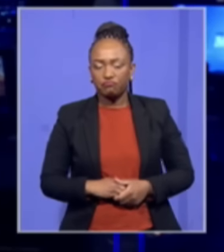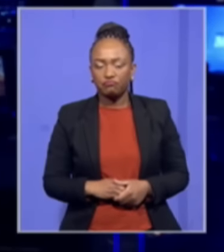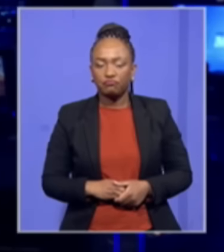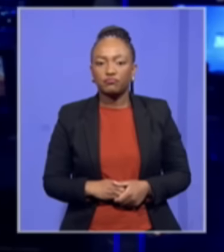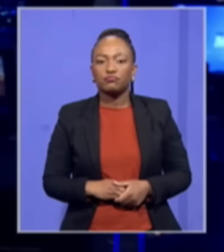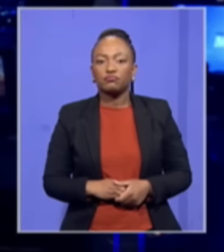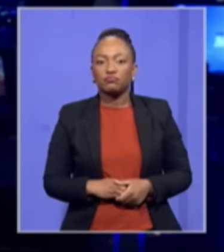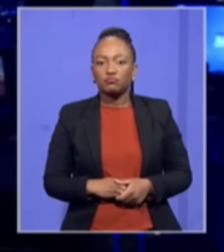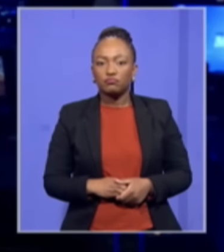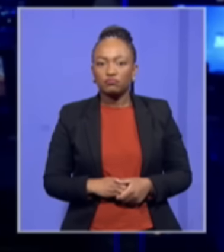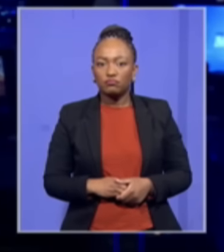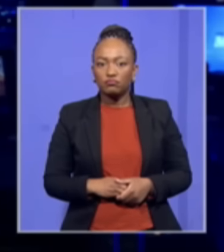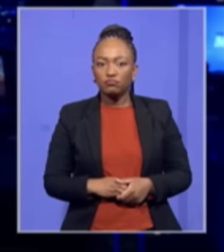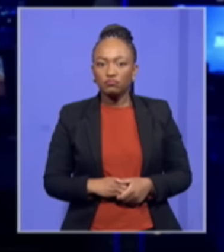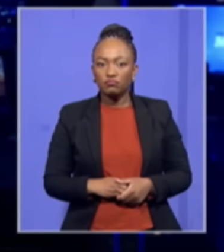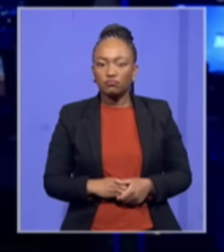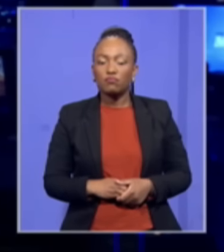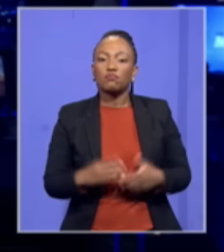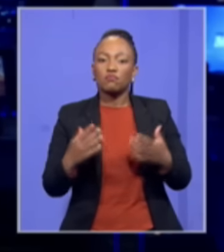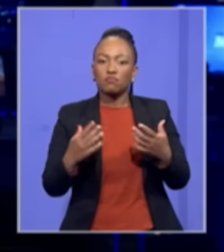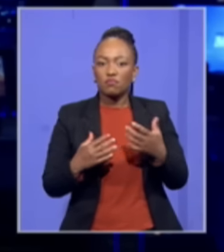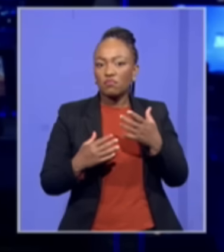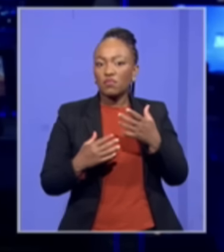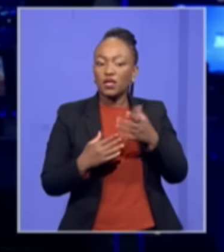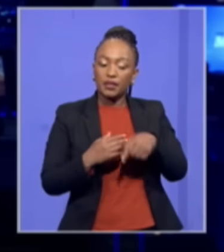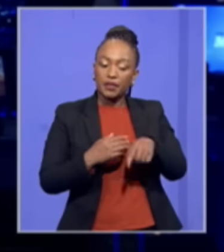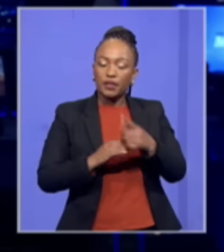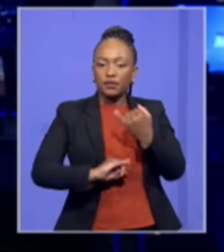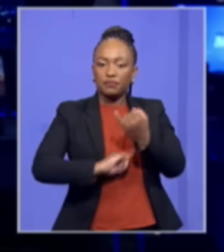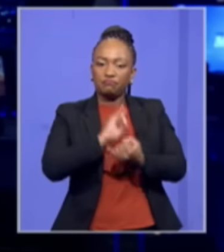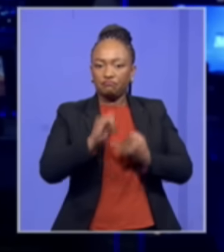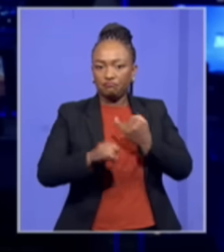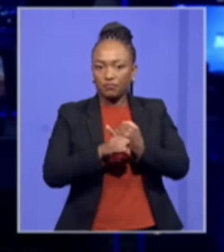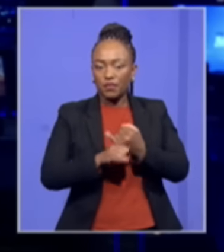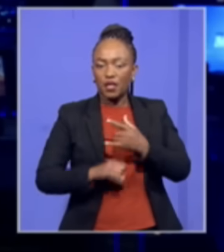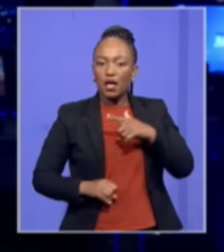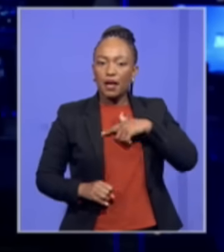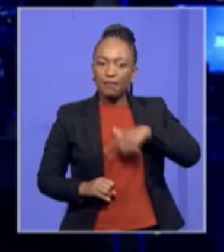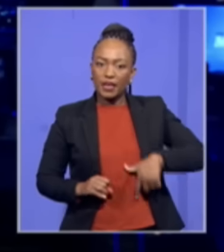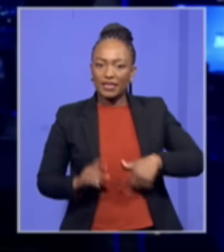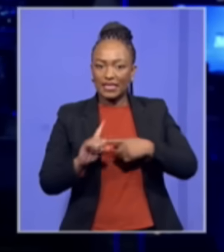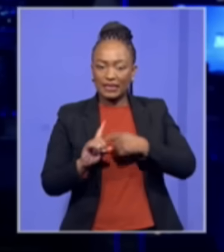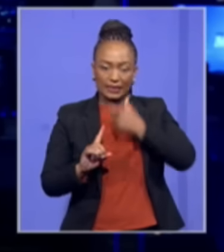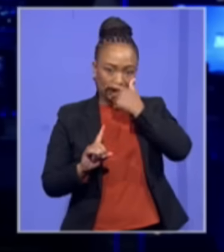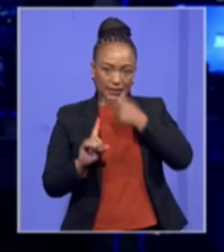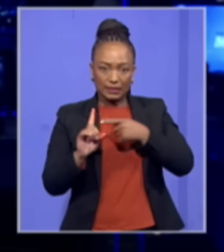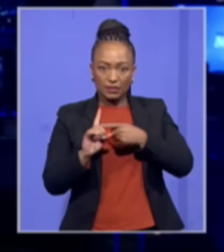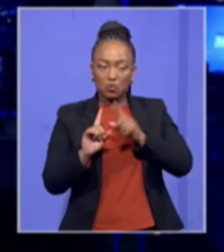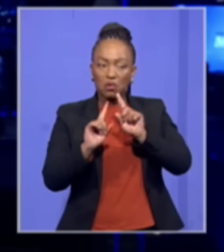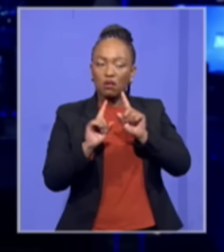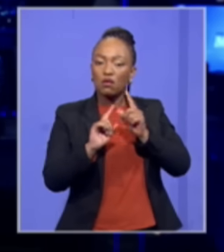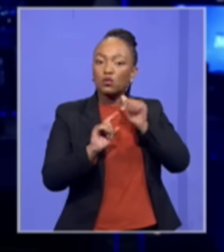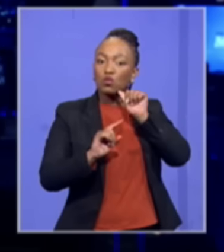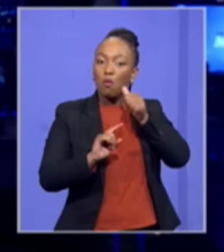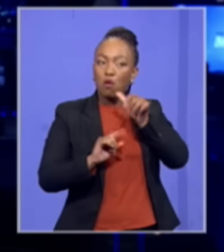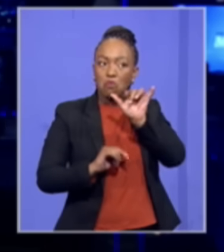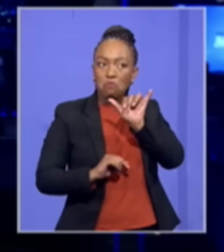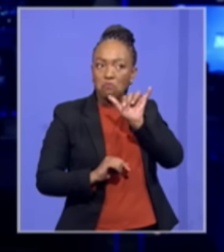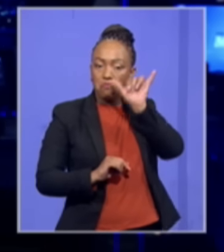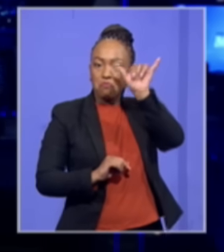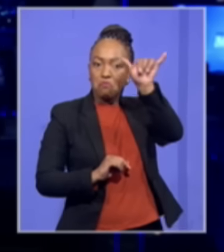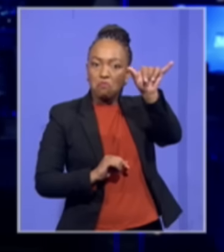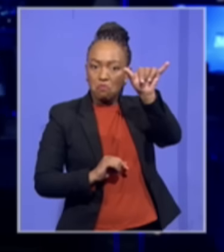Hutse amanang le matjhaba teng re fumana hore mo president Cyril Ramaphosa o tlo tsamaya hosane mo a tlo kopana le wa mphato wa hae